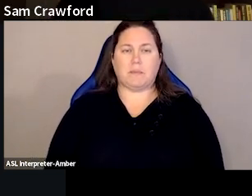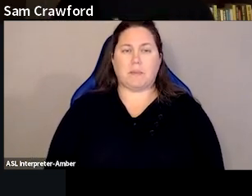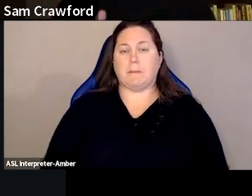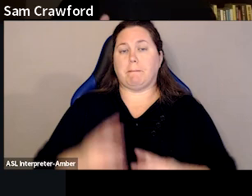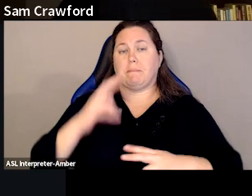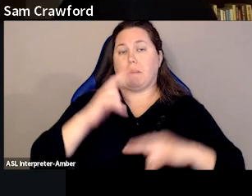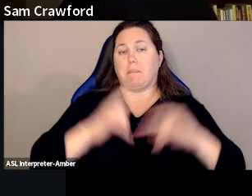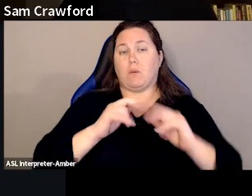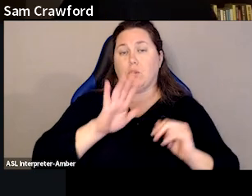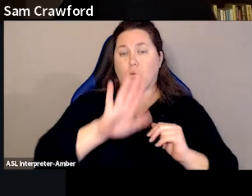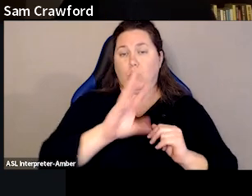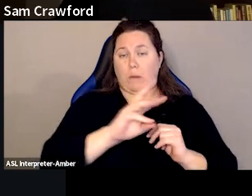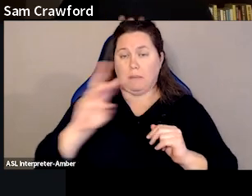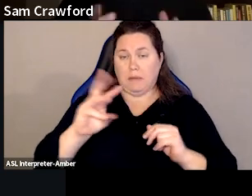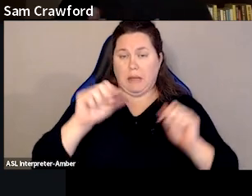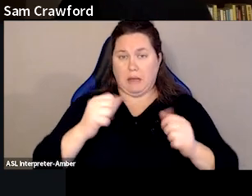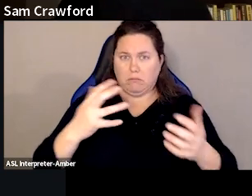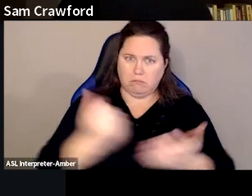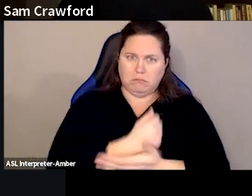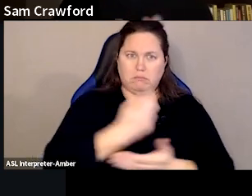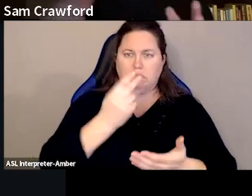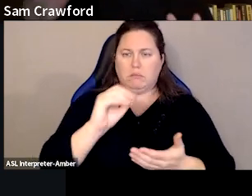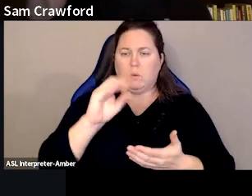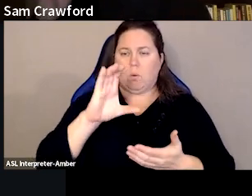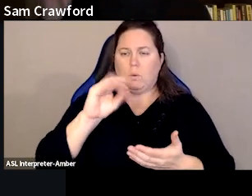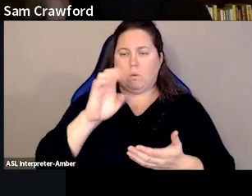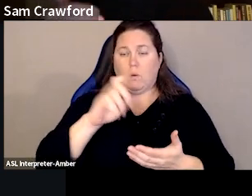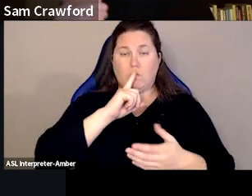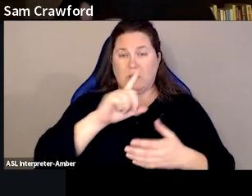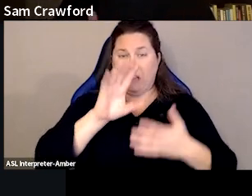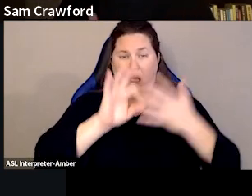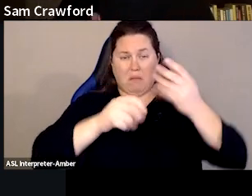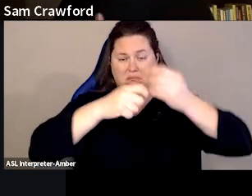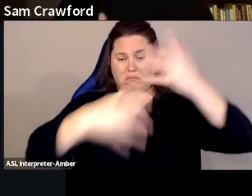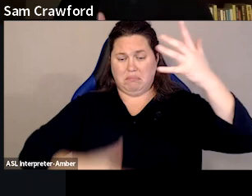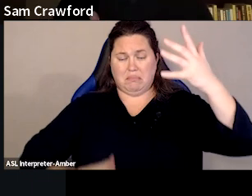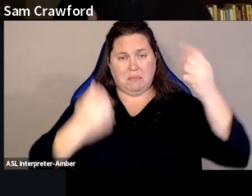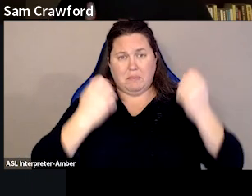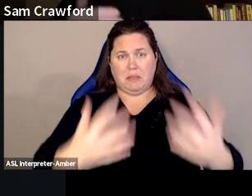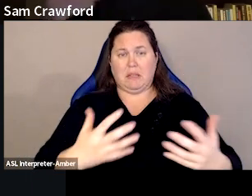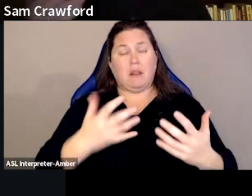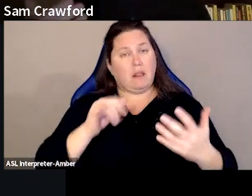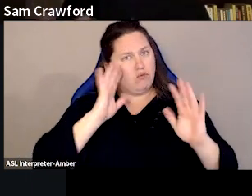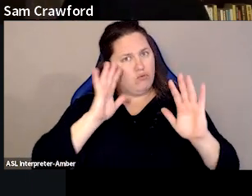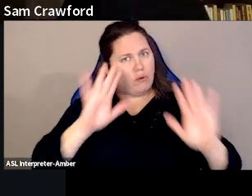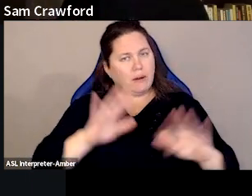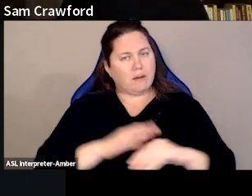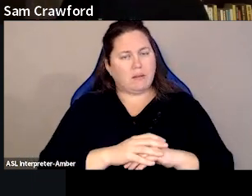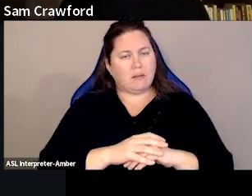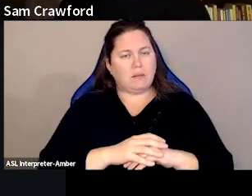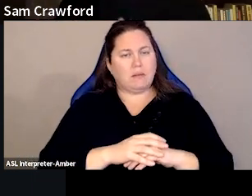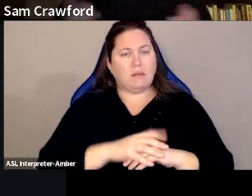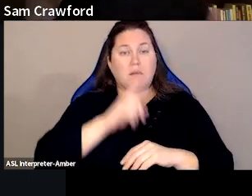no code, your options are pretty much endless. And that's a great thing because diversity